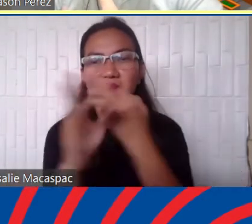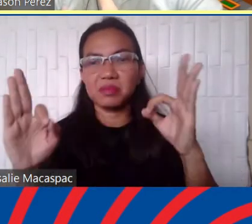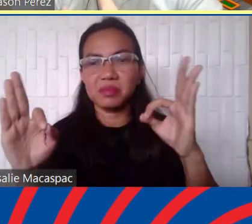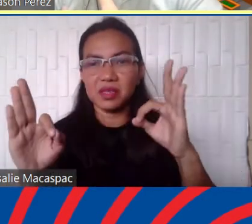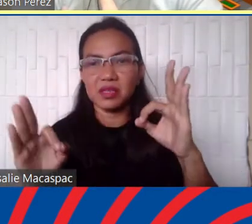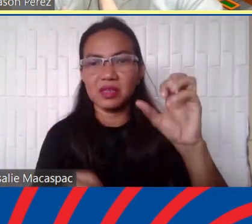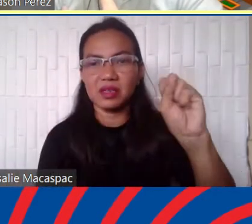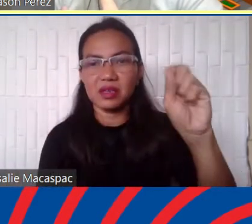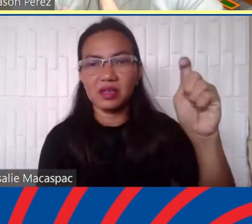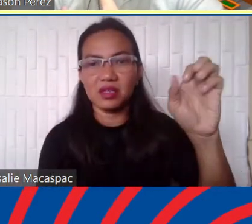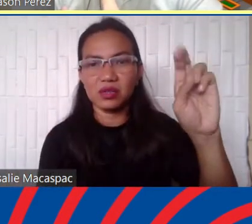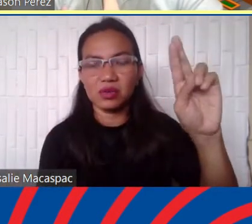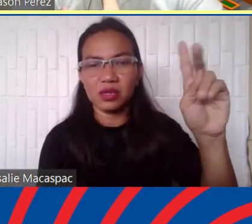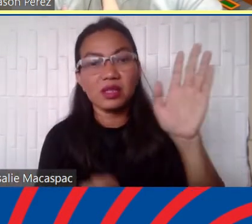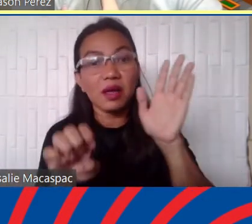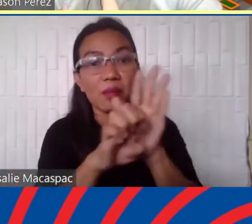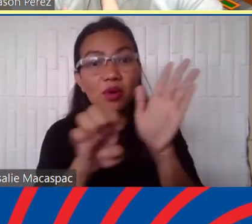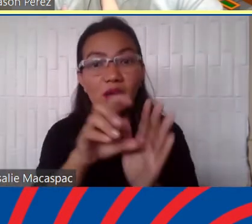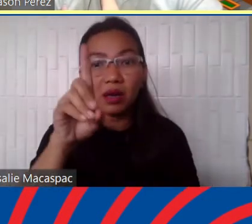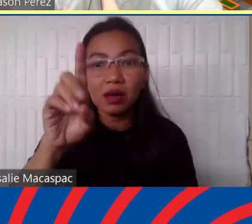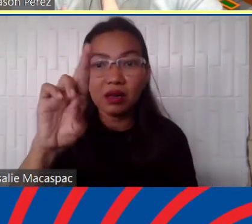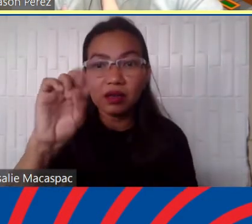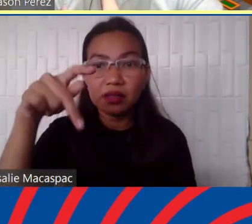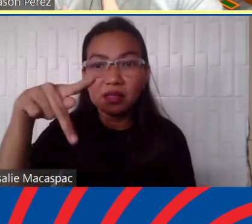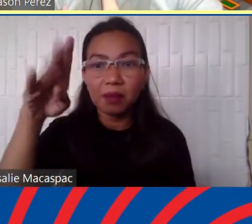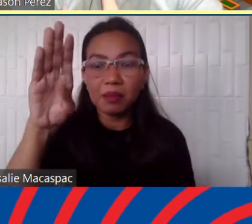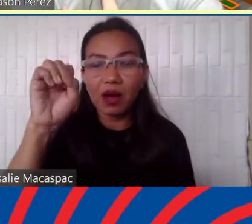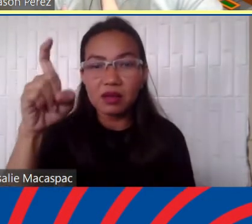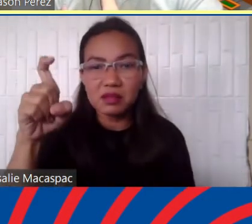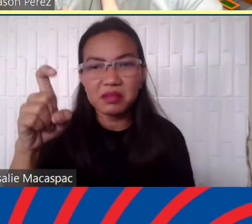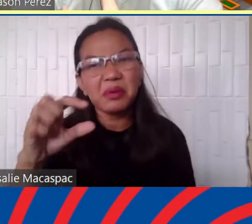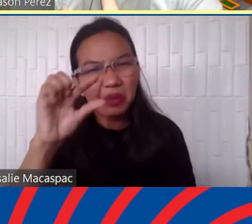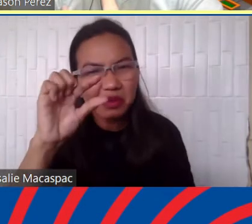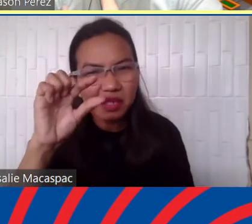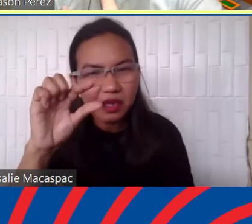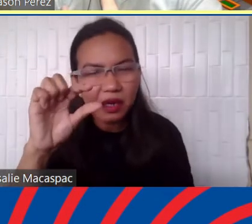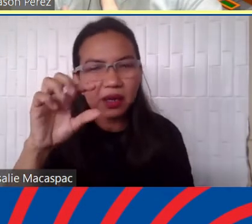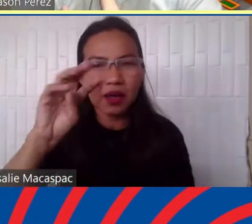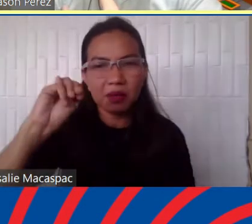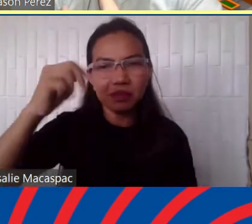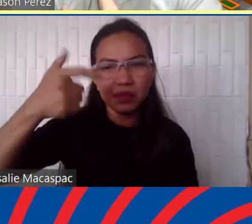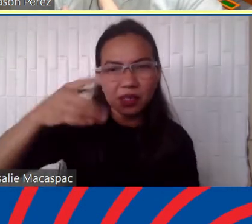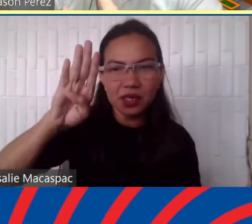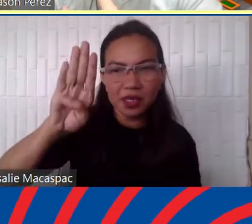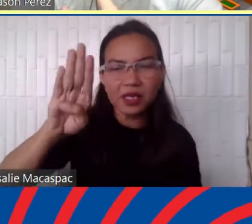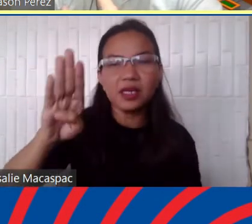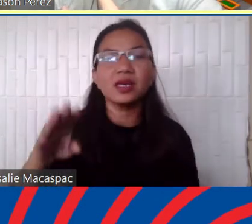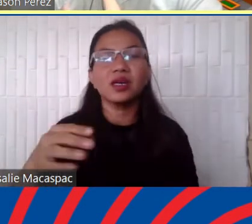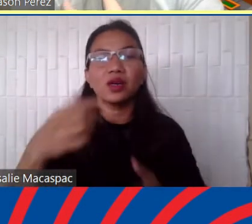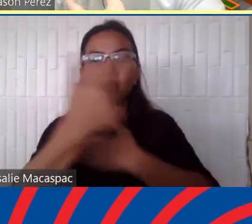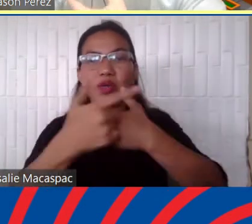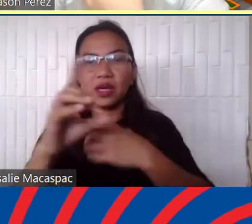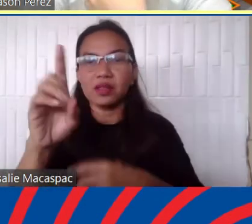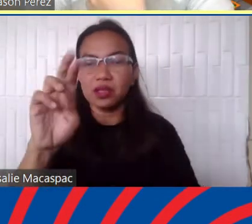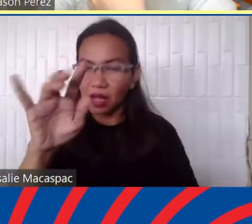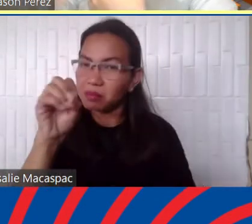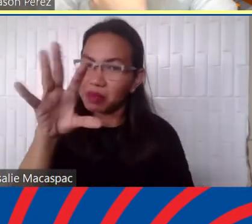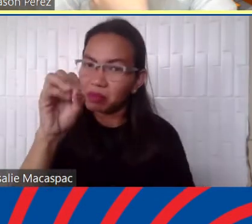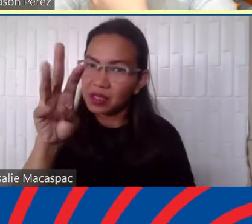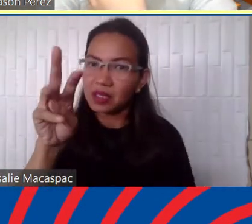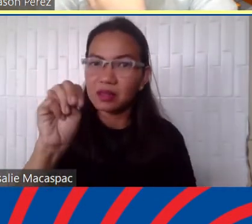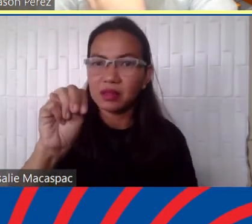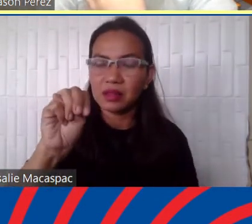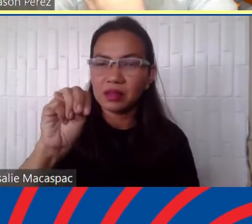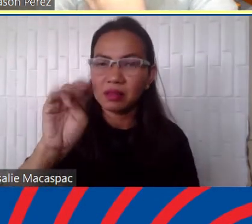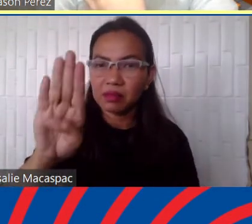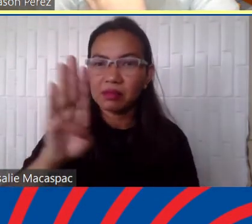example, Dropbox has a limit of 2 GB, while Google Drive 15 GB. So,